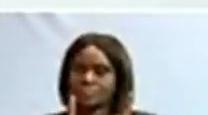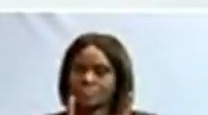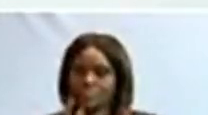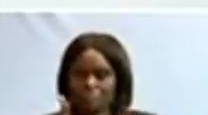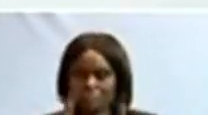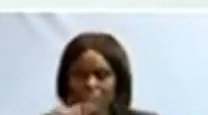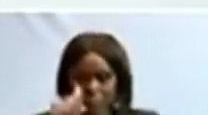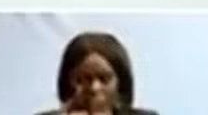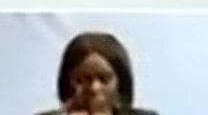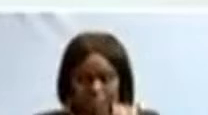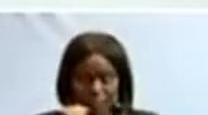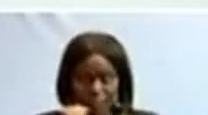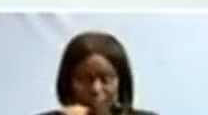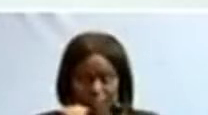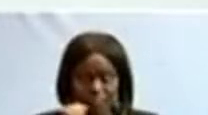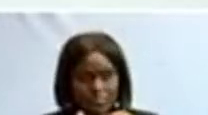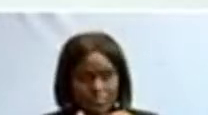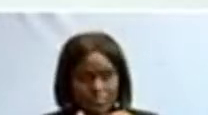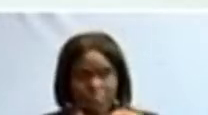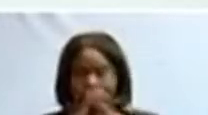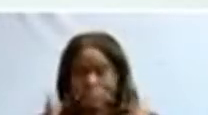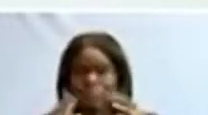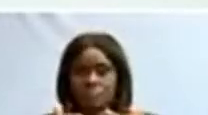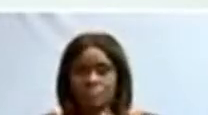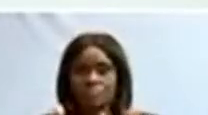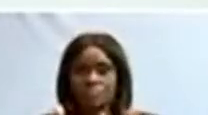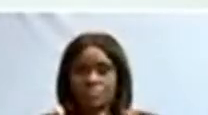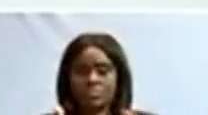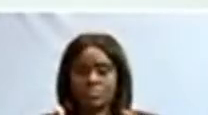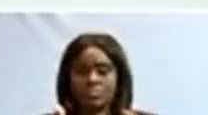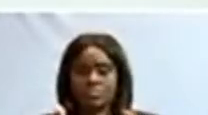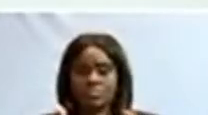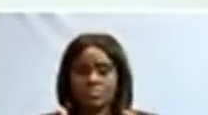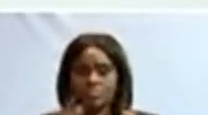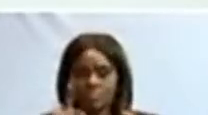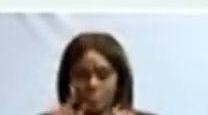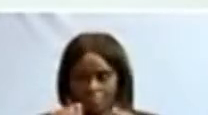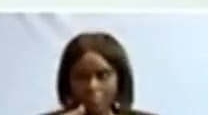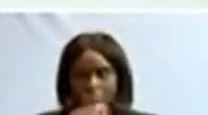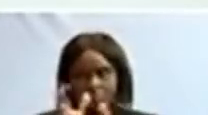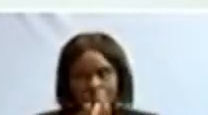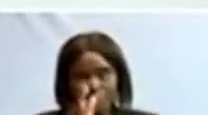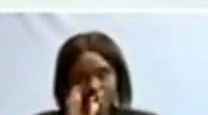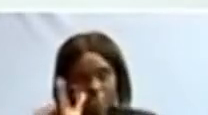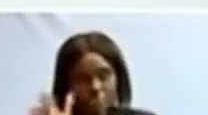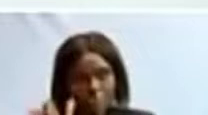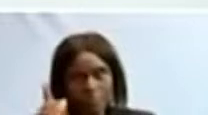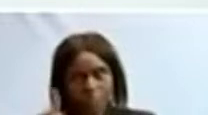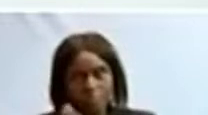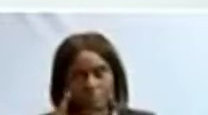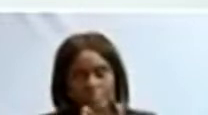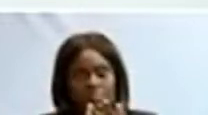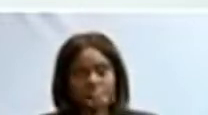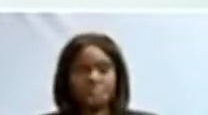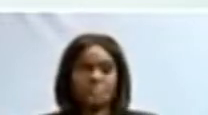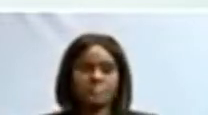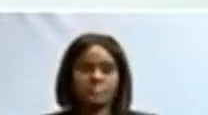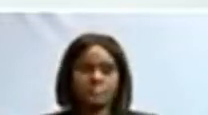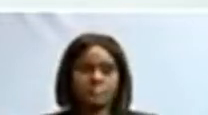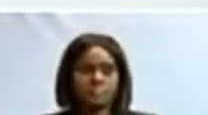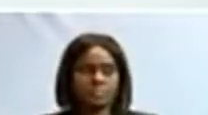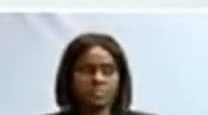annual performance. So you can go to.